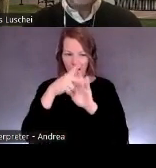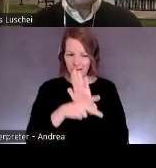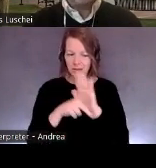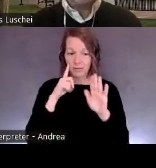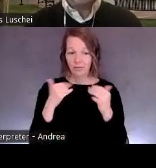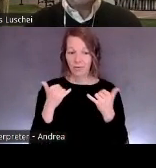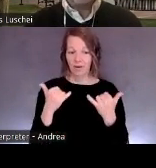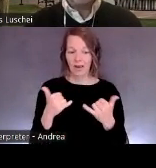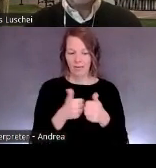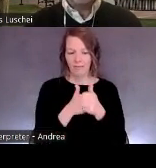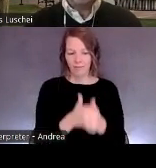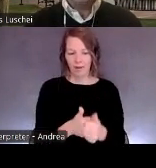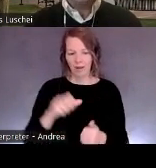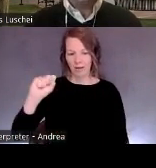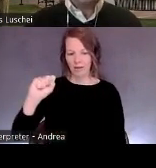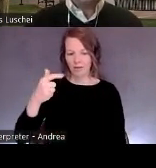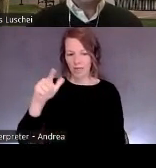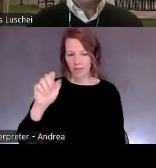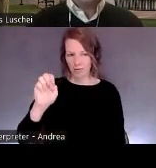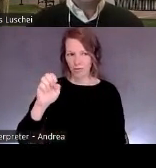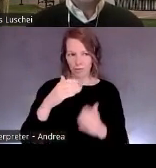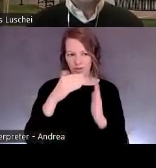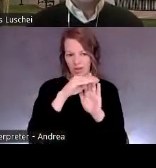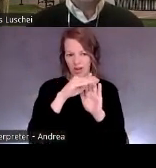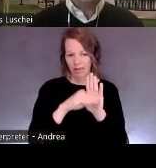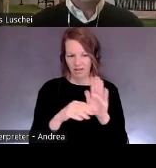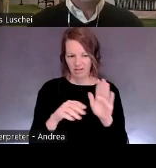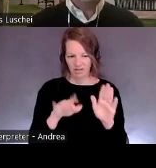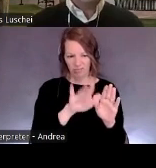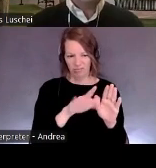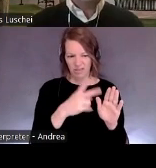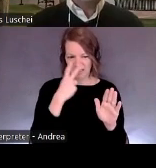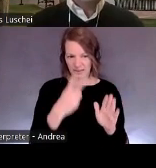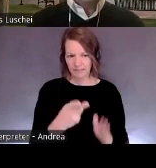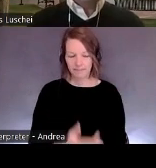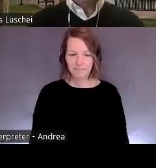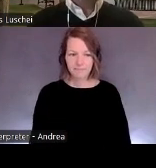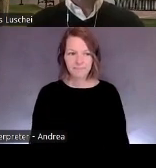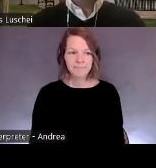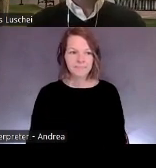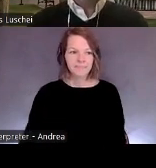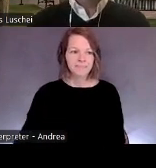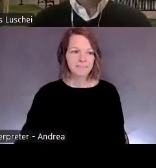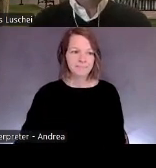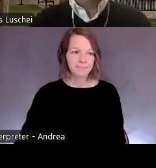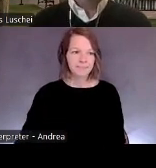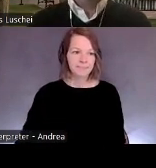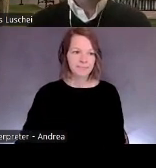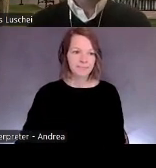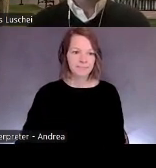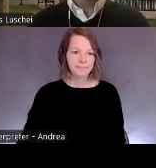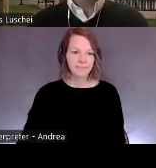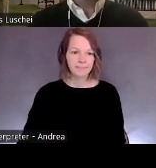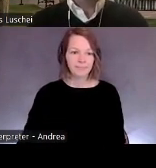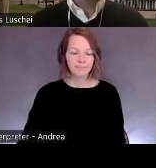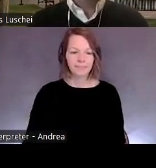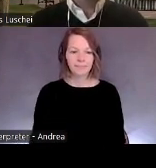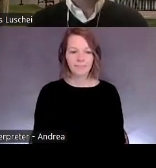now is following the SAGE guidelines, and you can find them at this URL. And finally, in